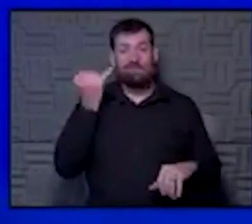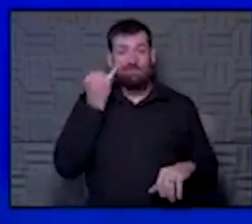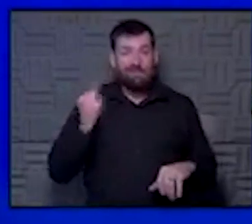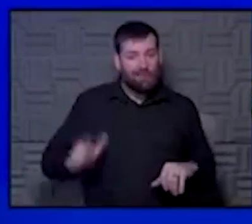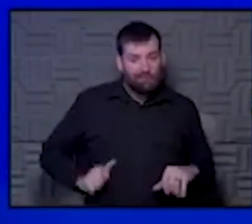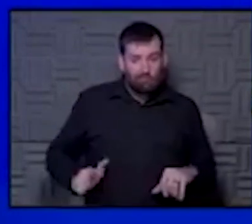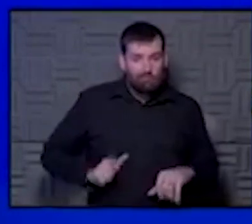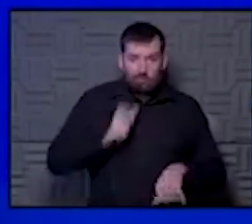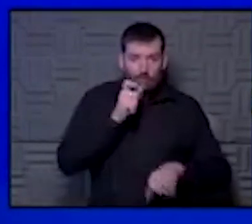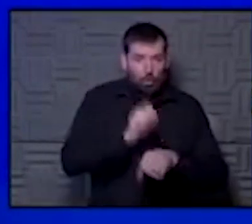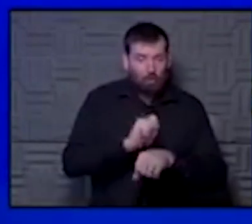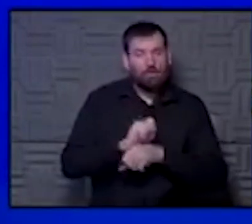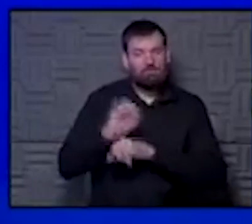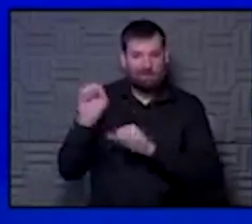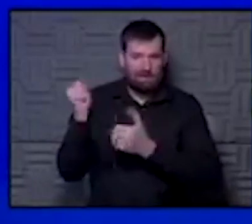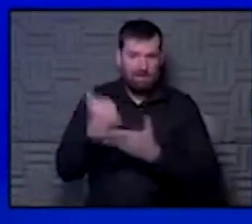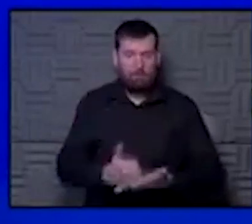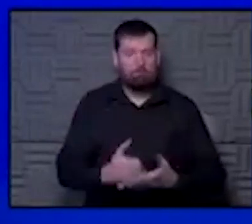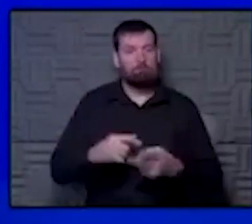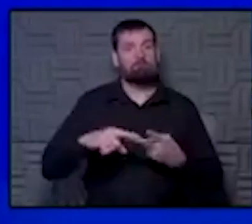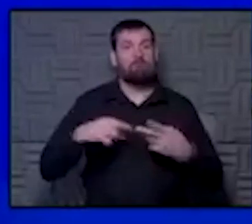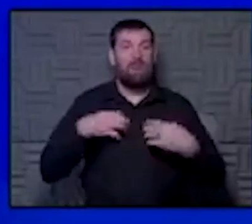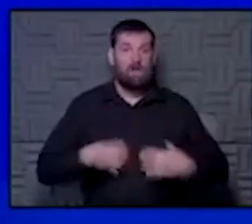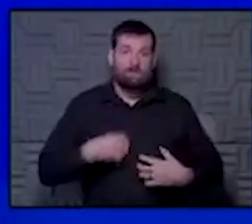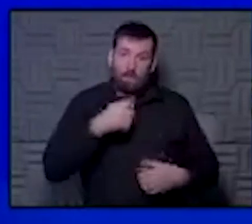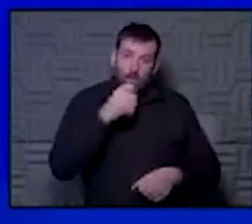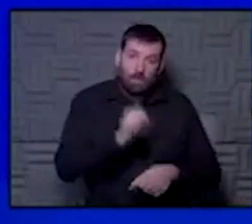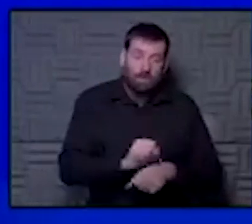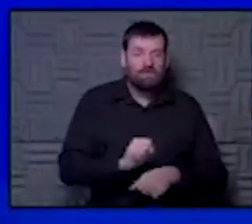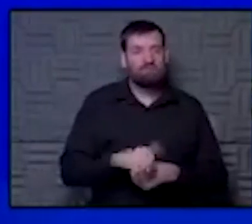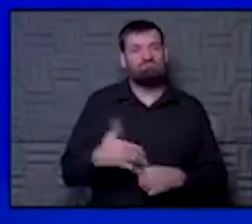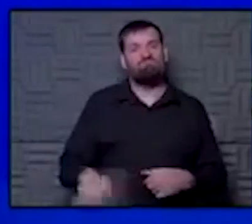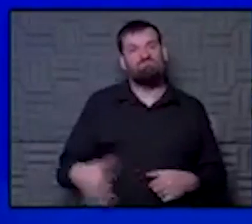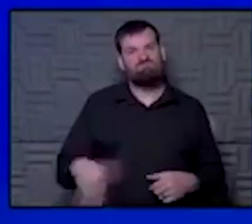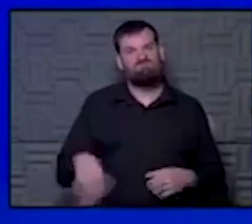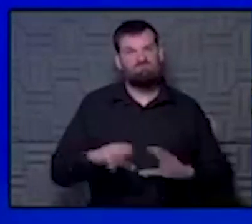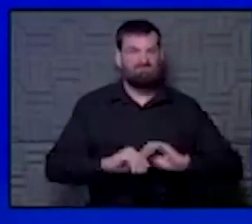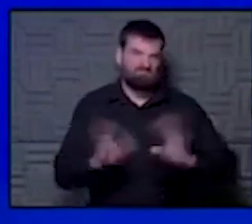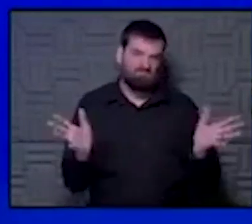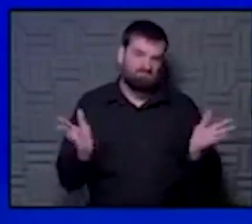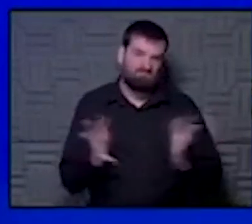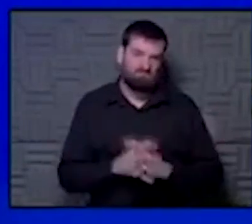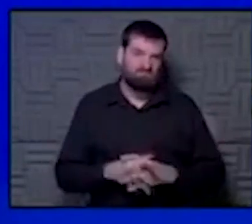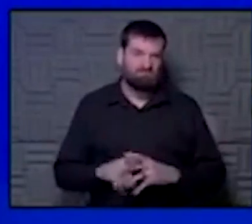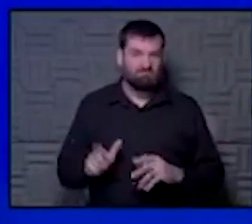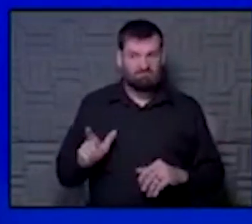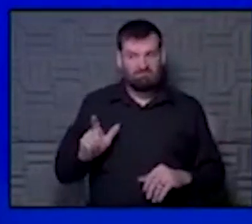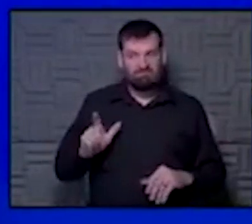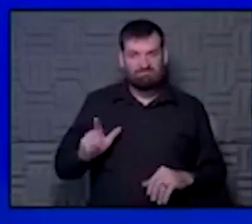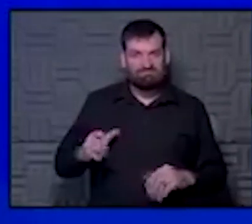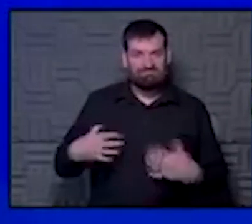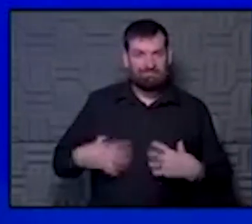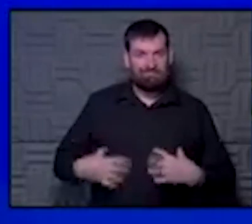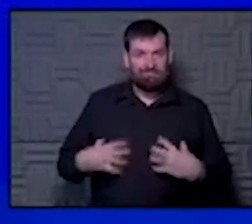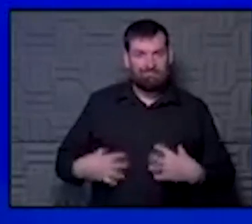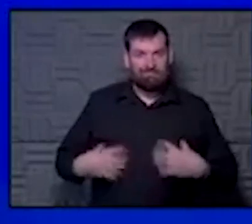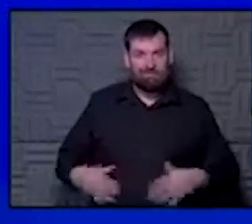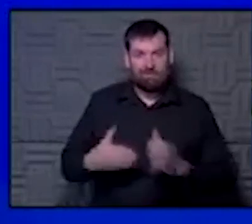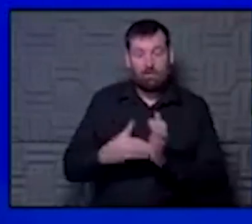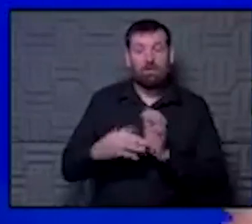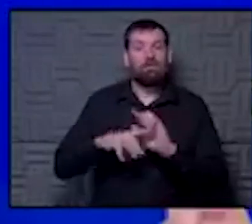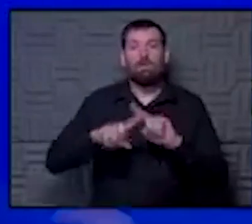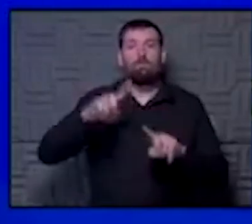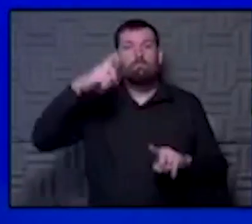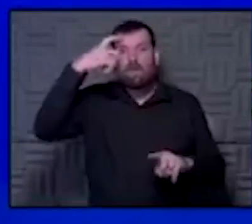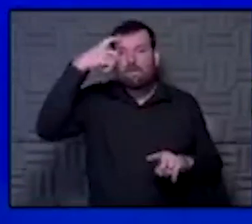working, we can help clear the liver. If the lungs aren't working, that's a big deal, obviously, being a lung doctor. What we can't do is when the brain